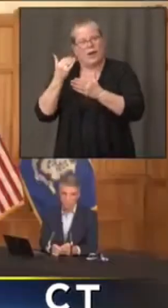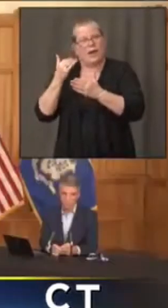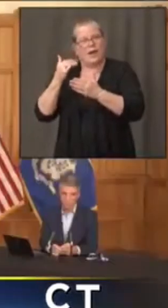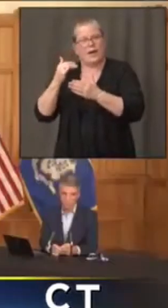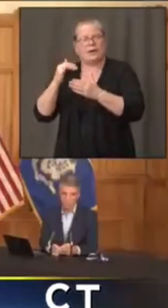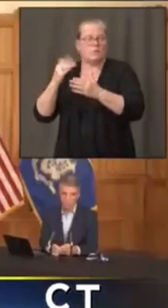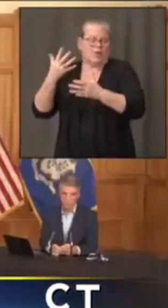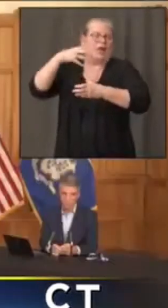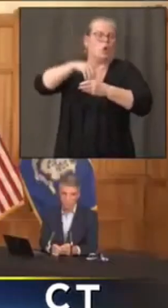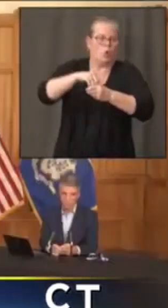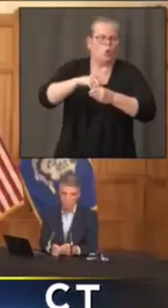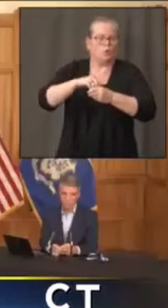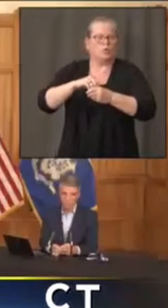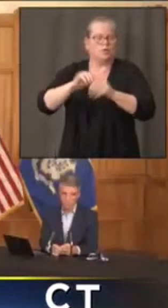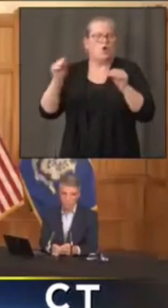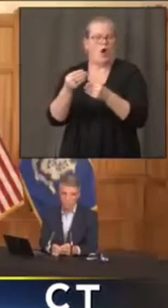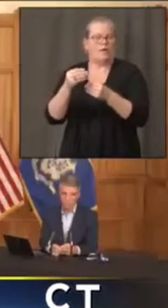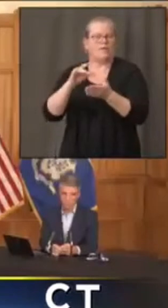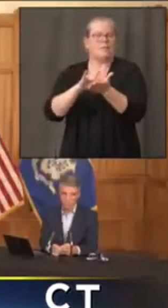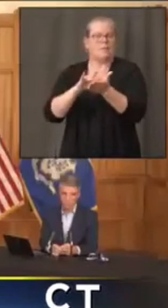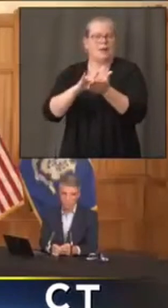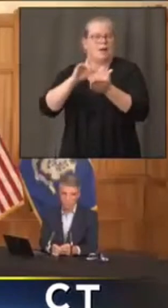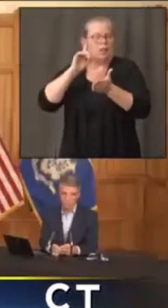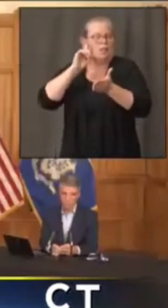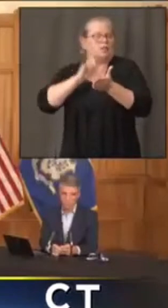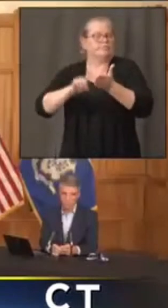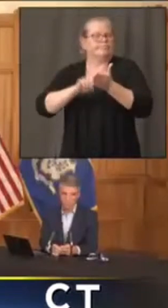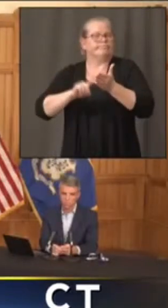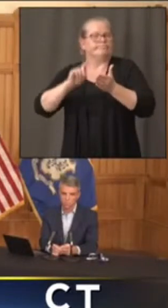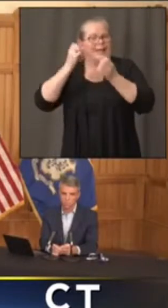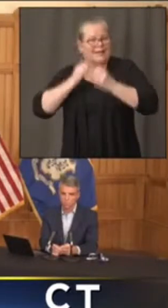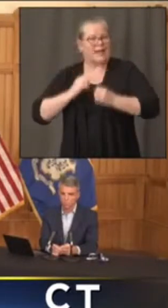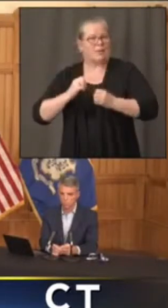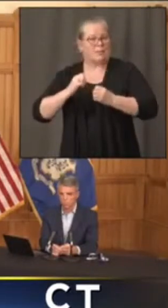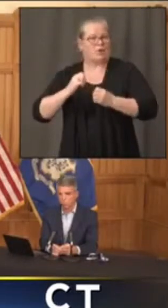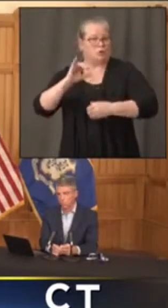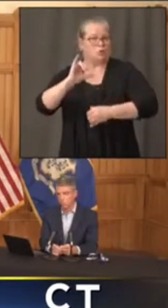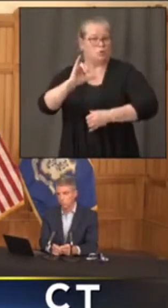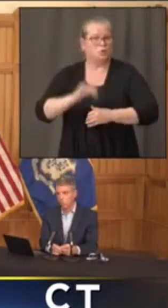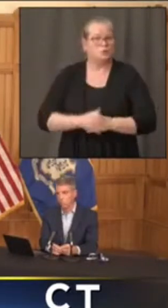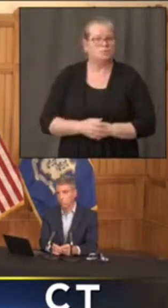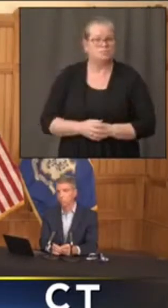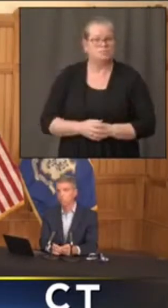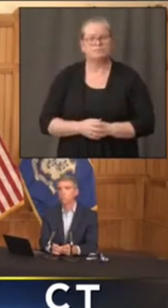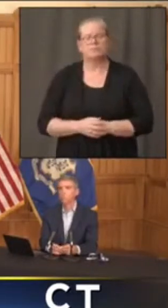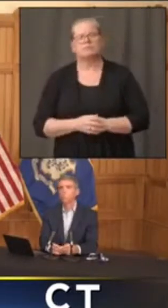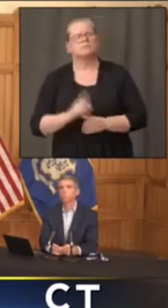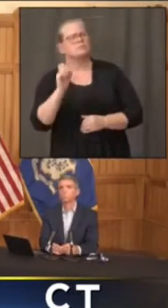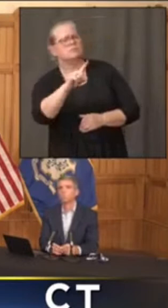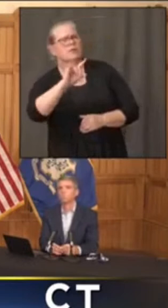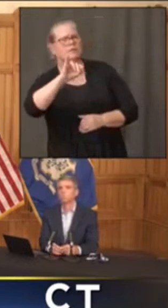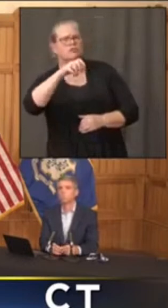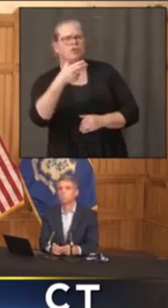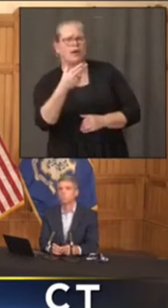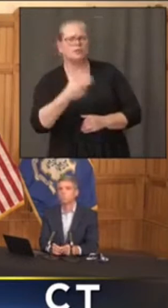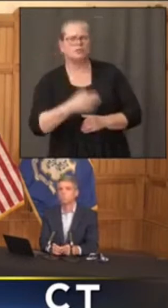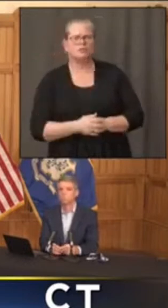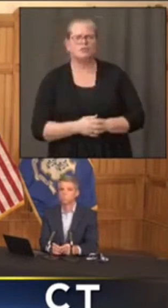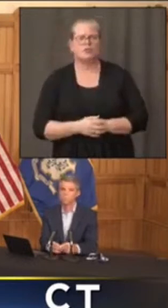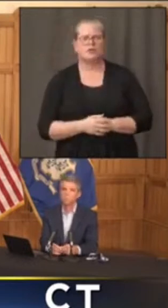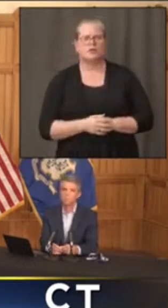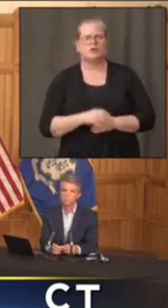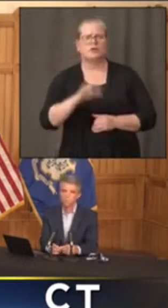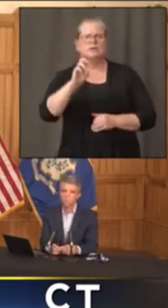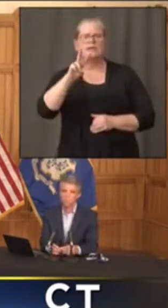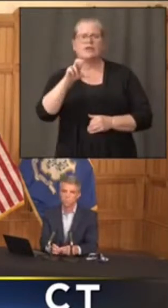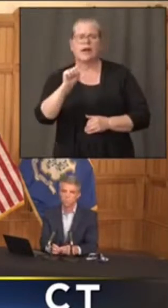this might be a question for Josh yes said that stop doing rapid testing and it's Newhaven side